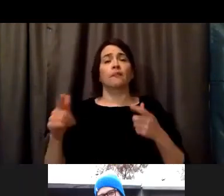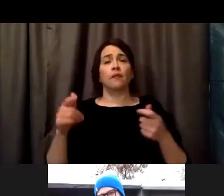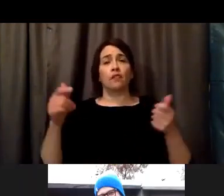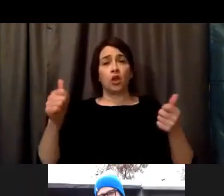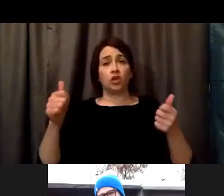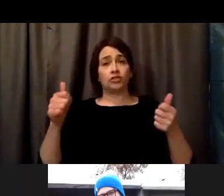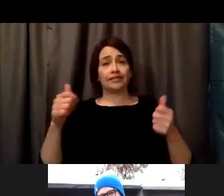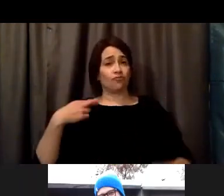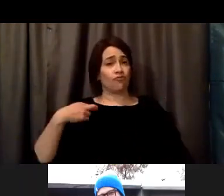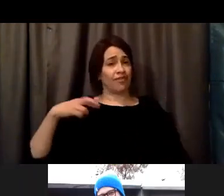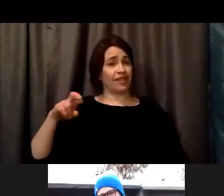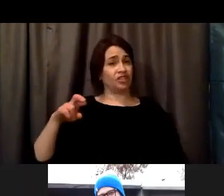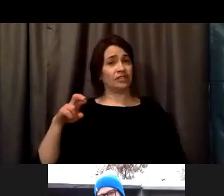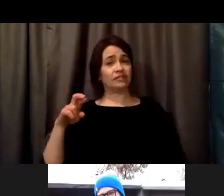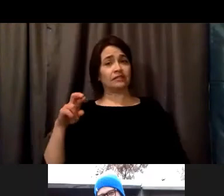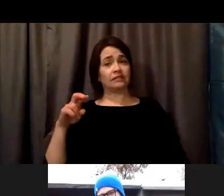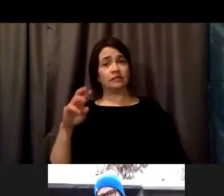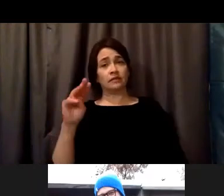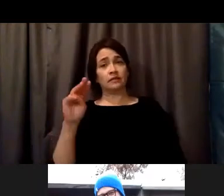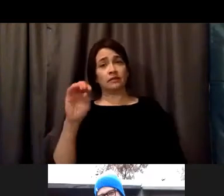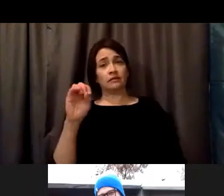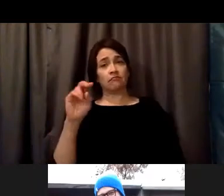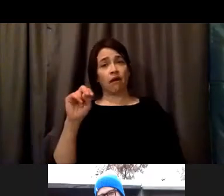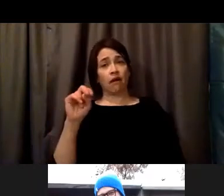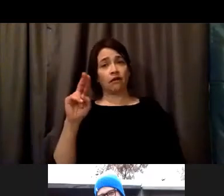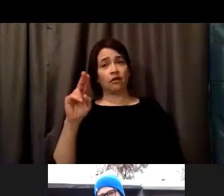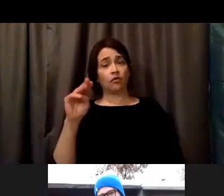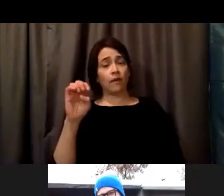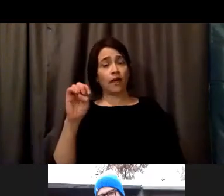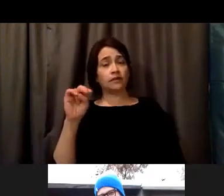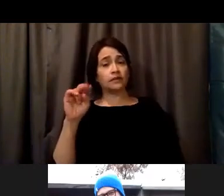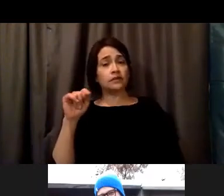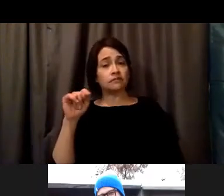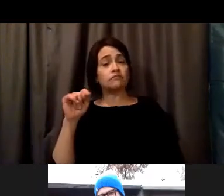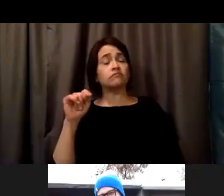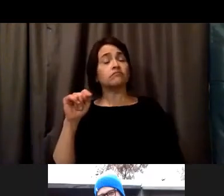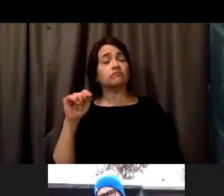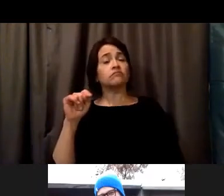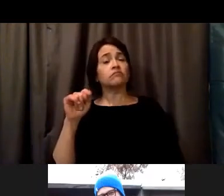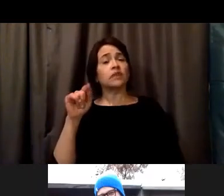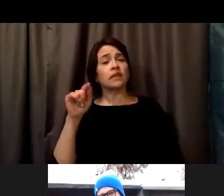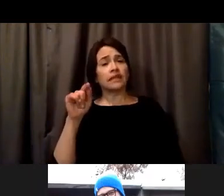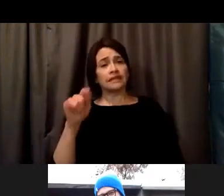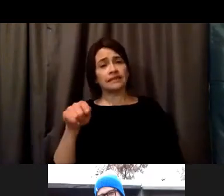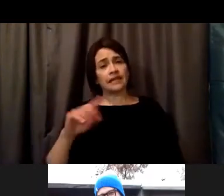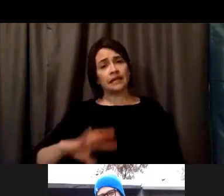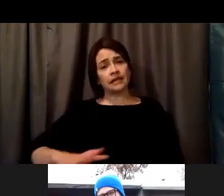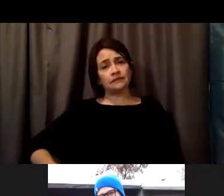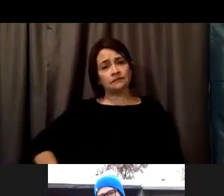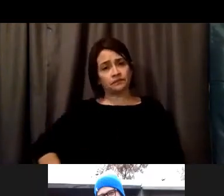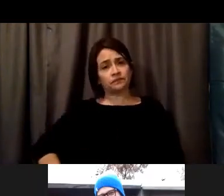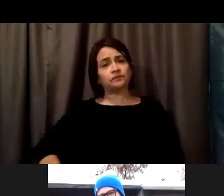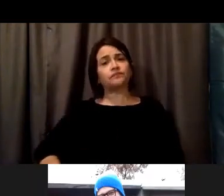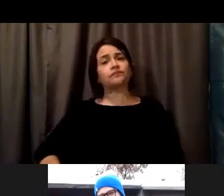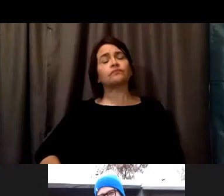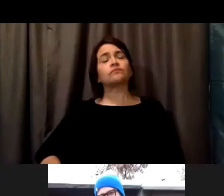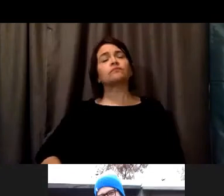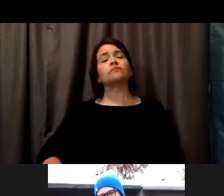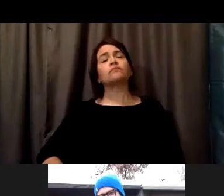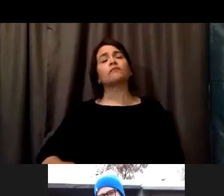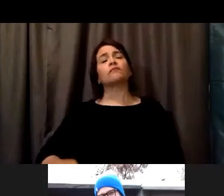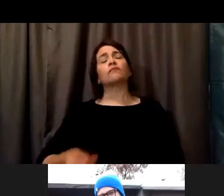world is arguably, and I believe, is in Cambodia. It's called the Angkor Wat.